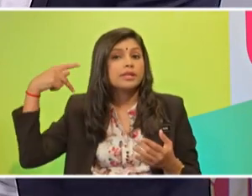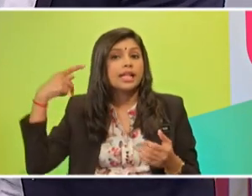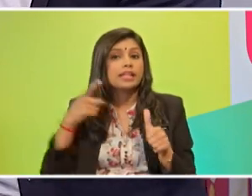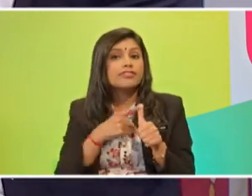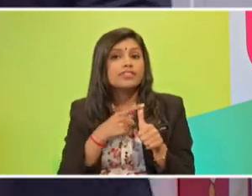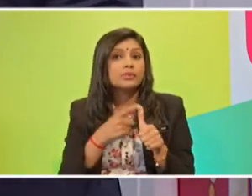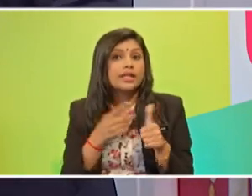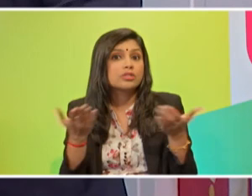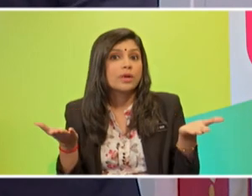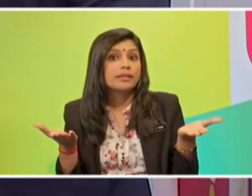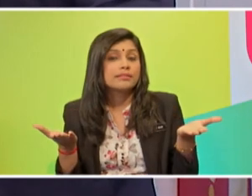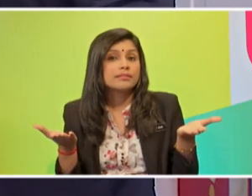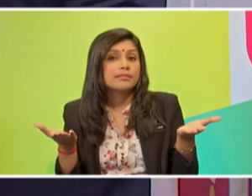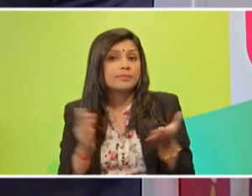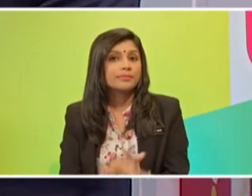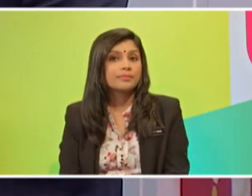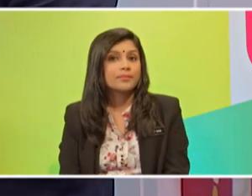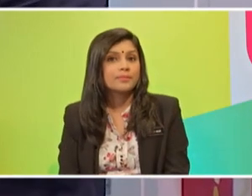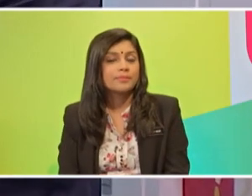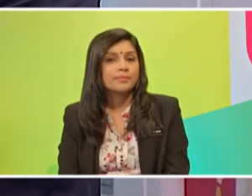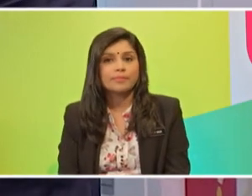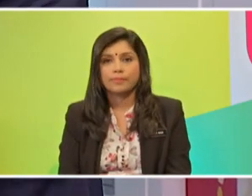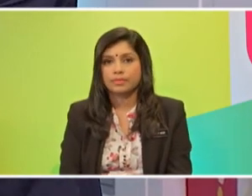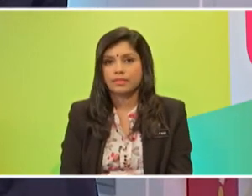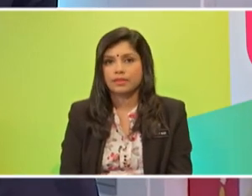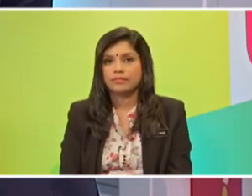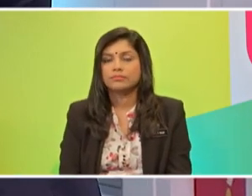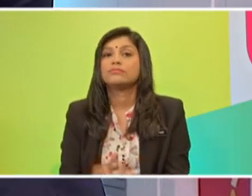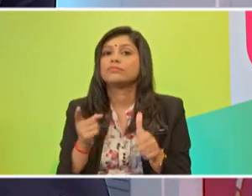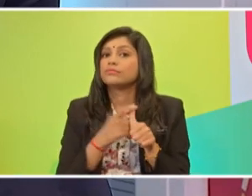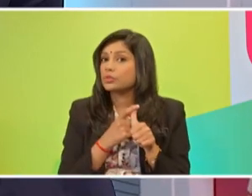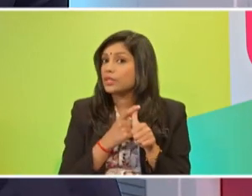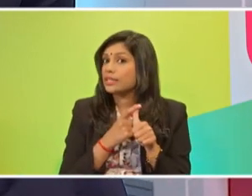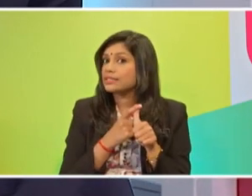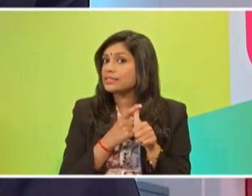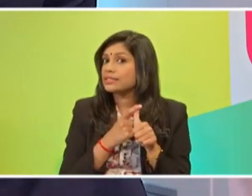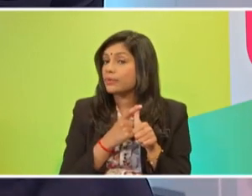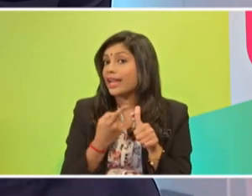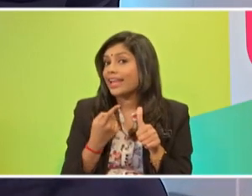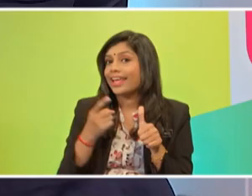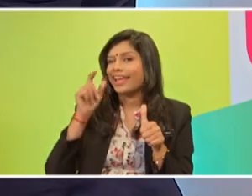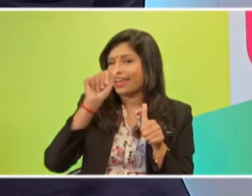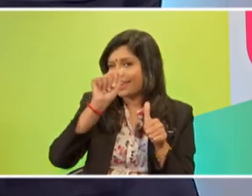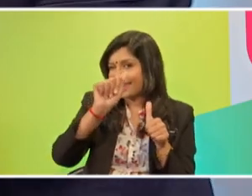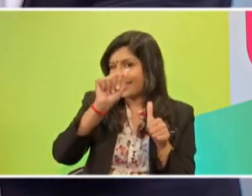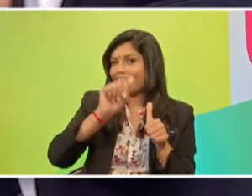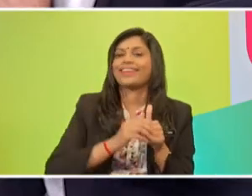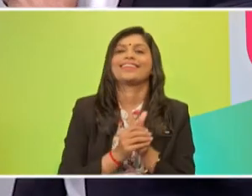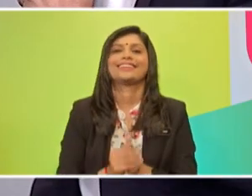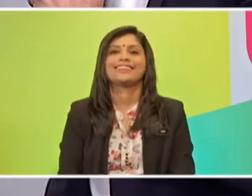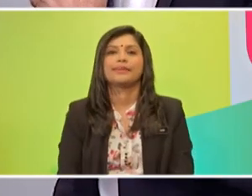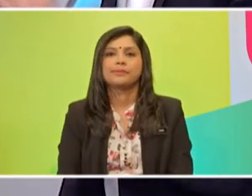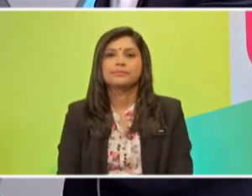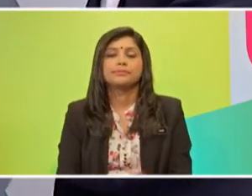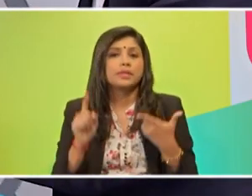name here? All the letters in purple? In purple. Yes. So here we got A. Very good.